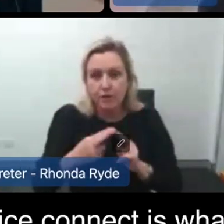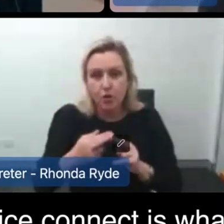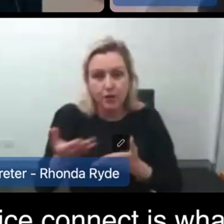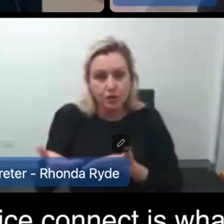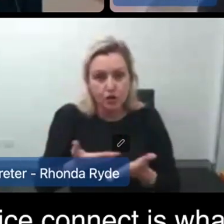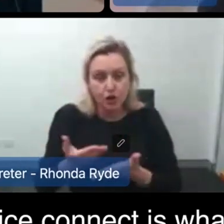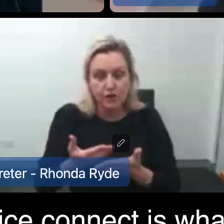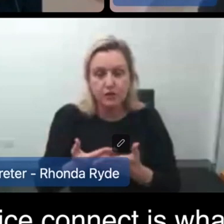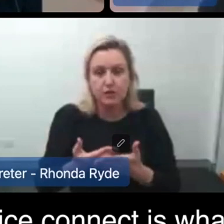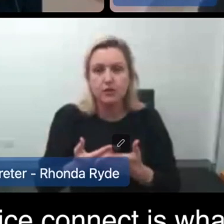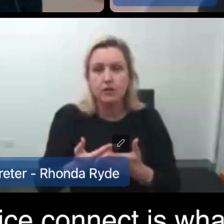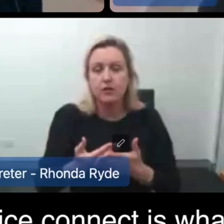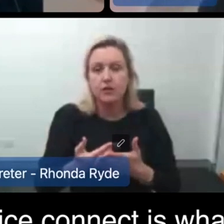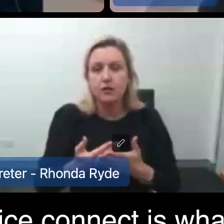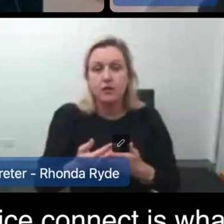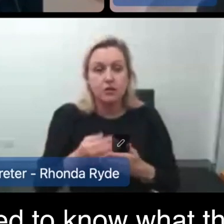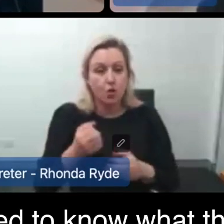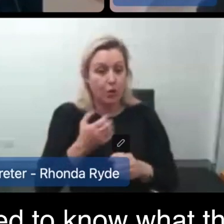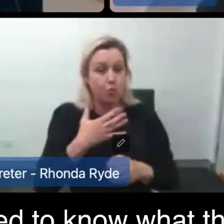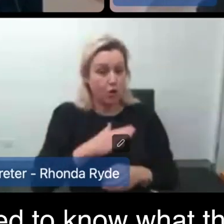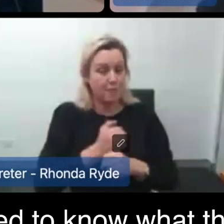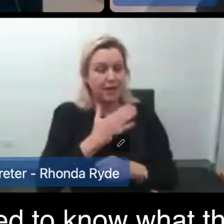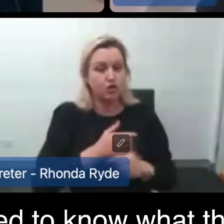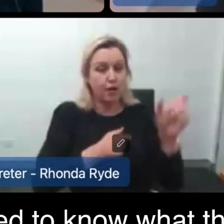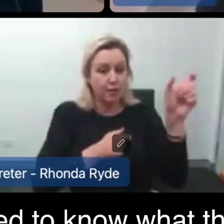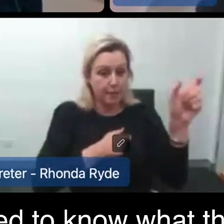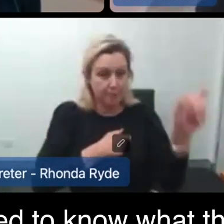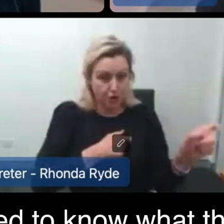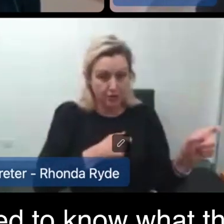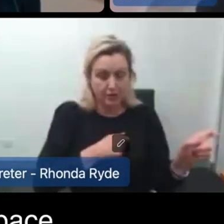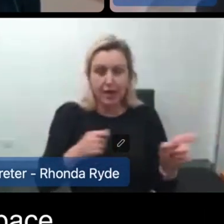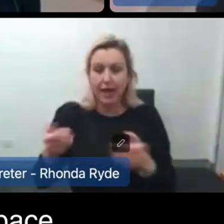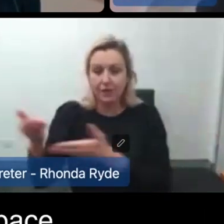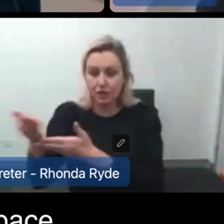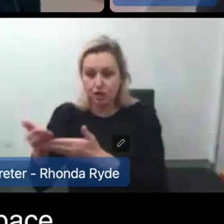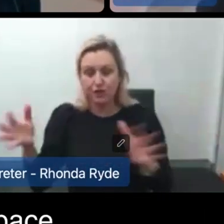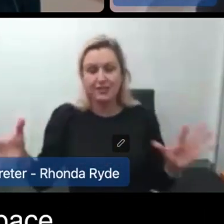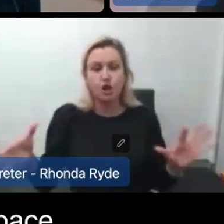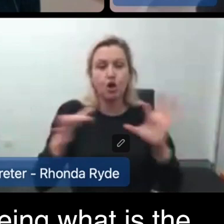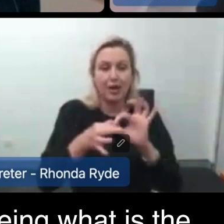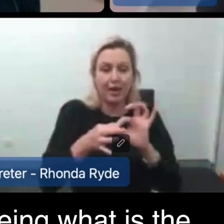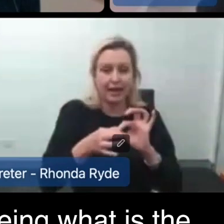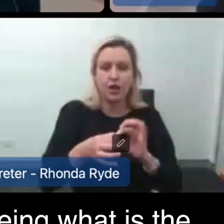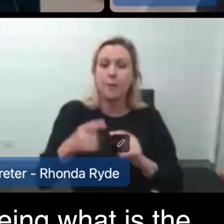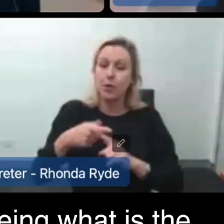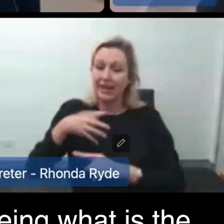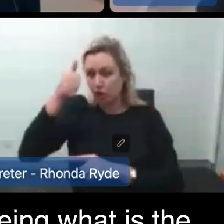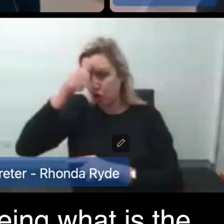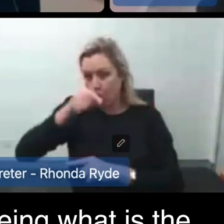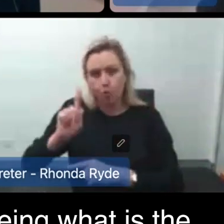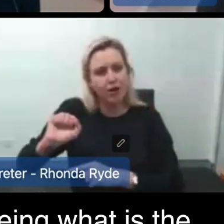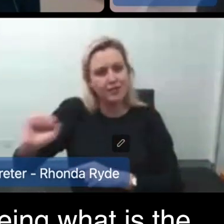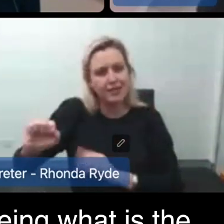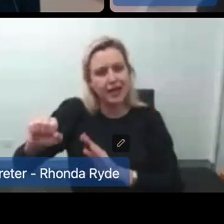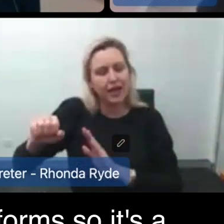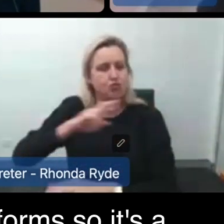person and the service connect is what platforms are doing, and we need to know what their role is in that space. So we are looking and